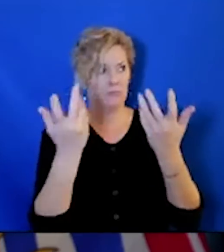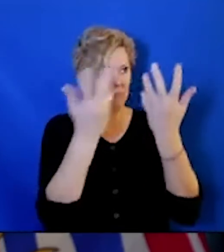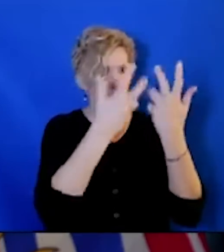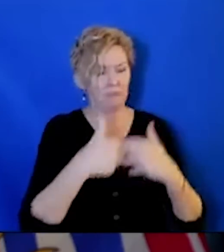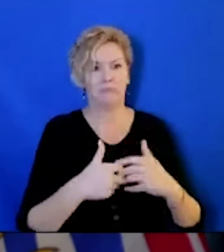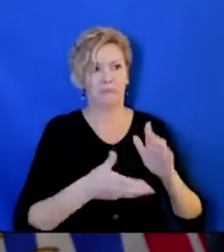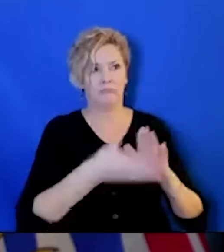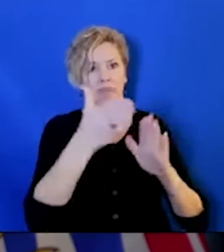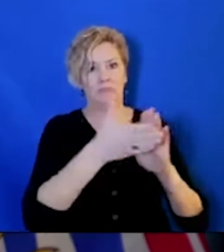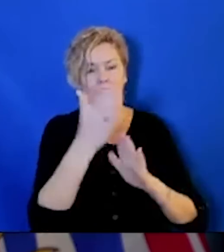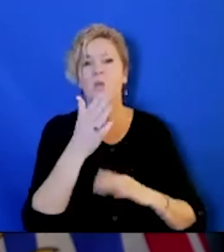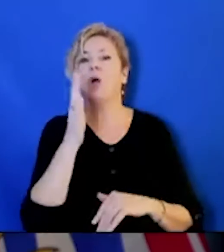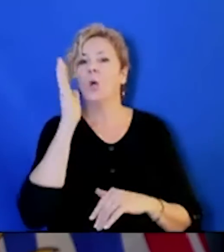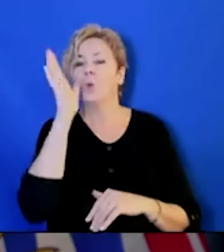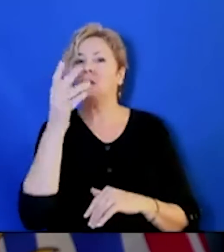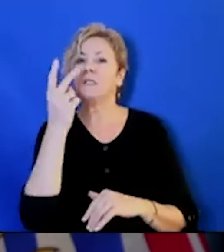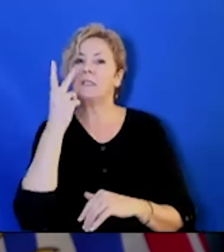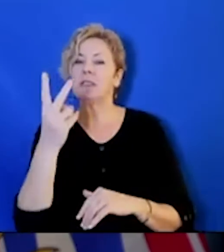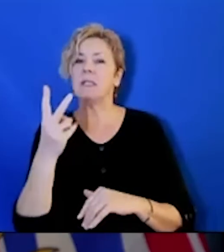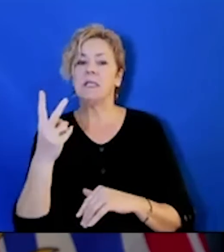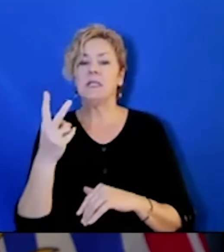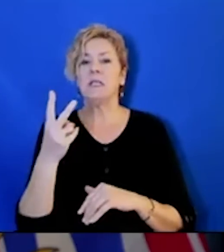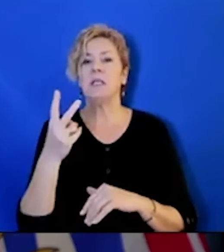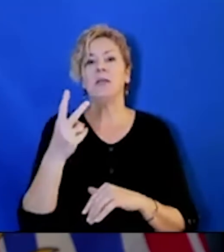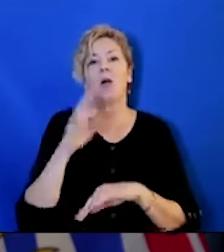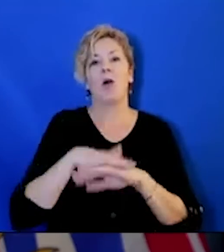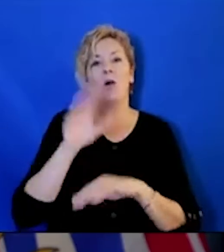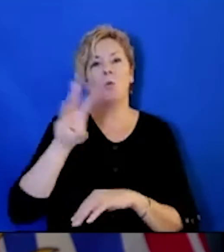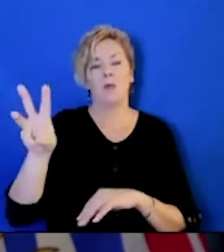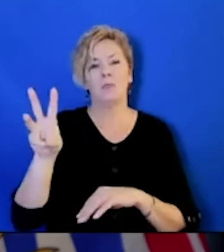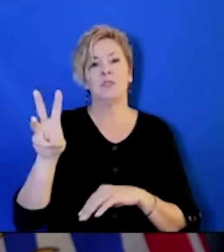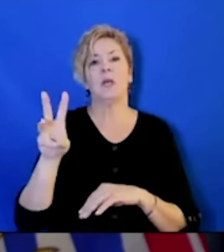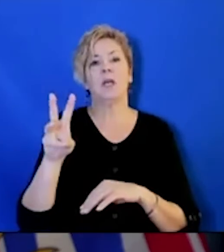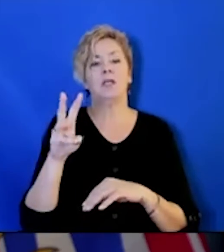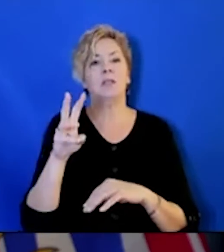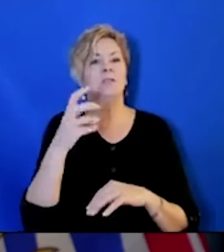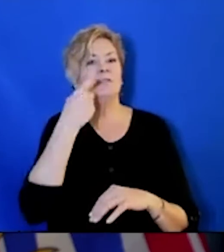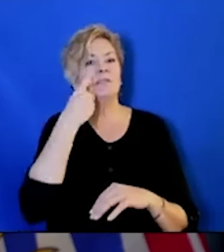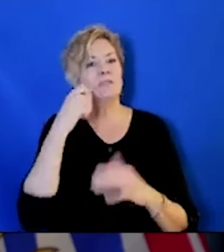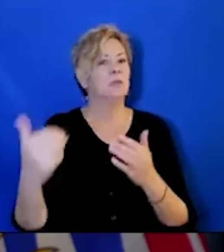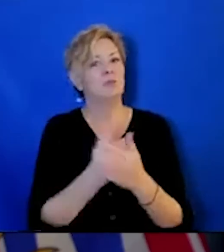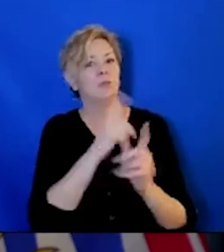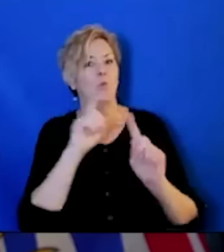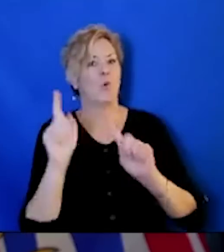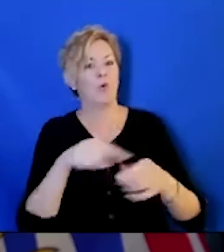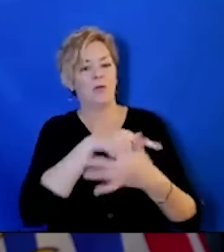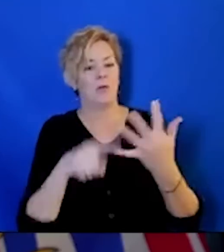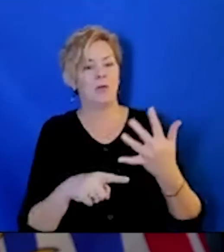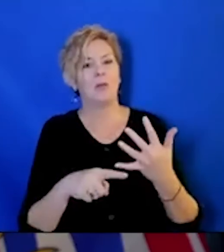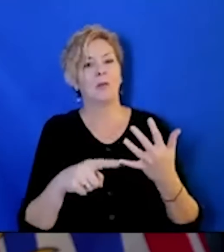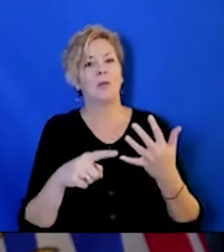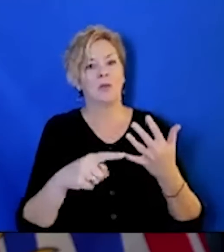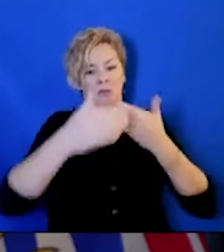Provincial Health Officer website, and they will be in place for 2 weeks. And that is a critical time. We know that